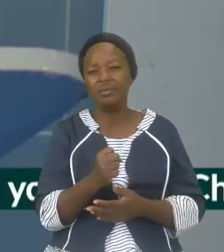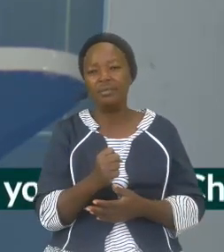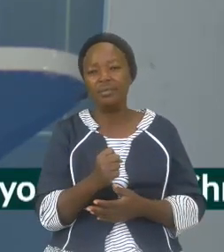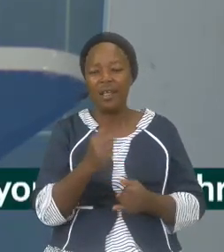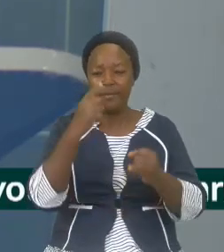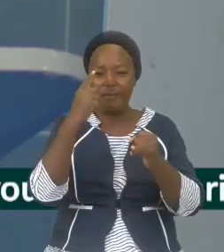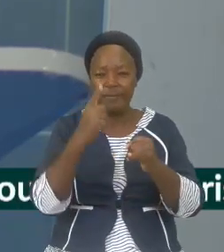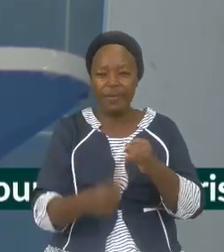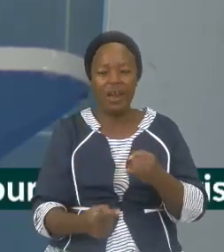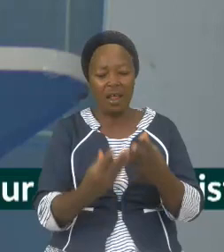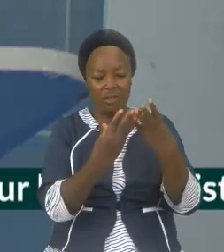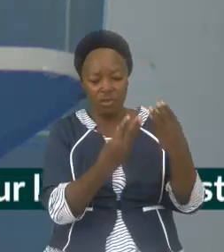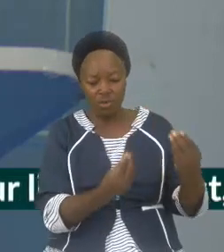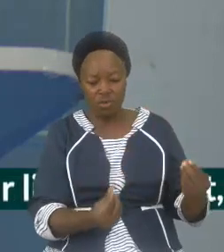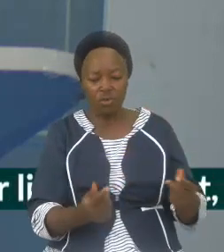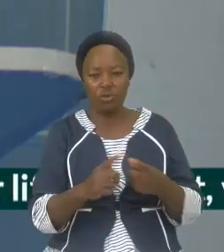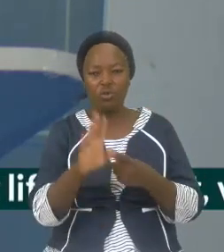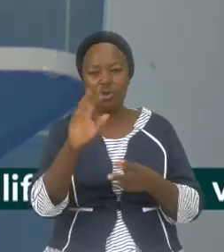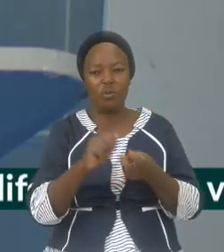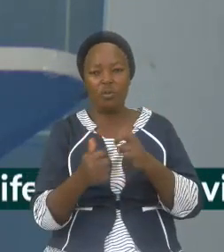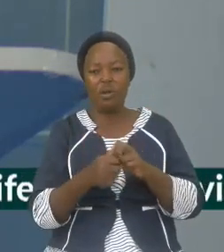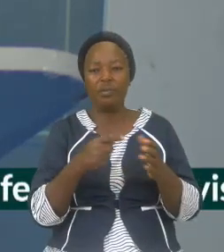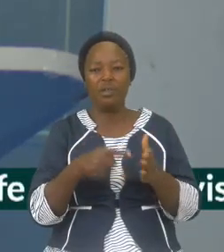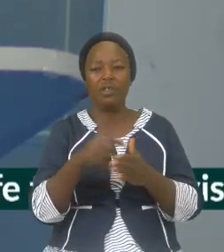final solution to your problem tonight.